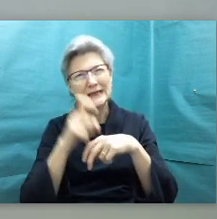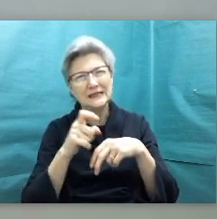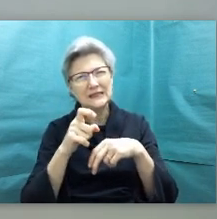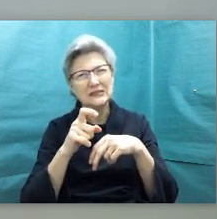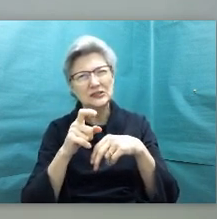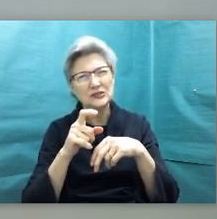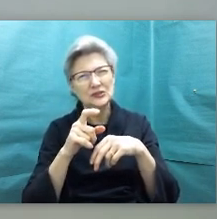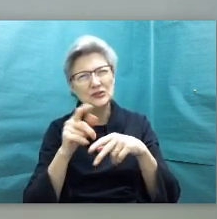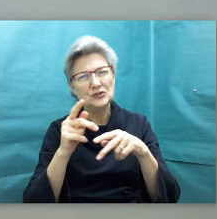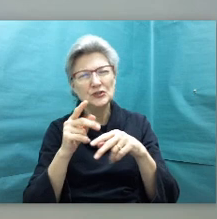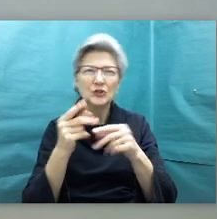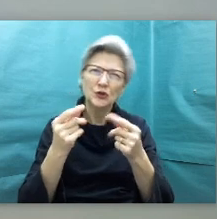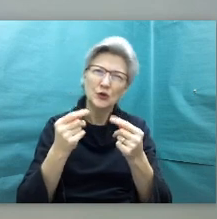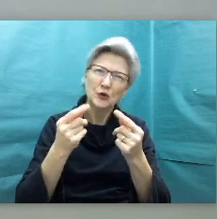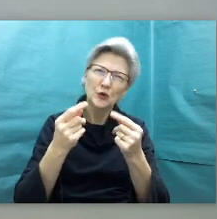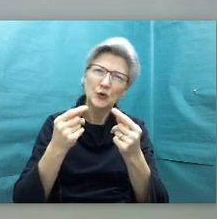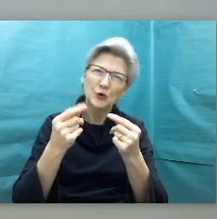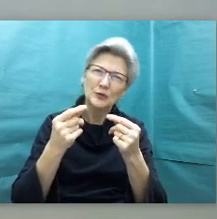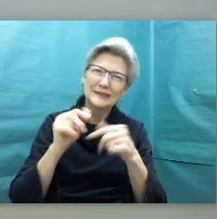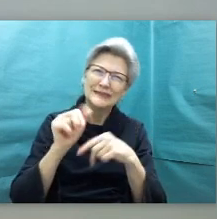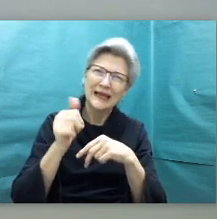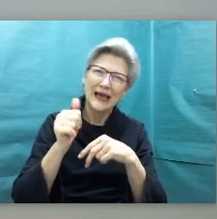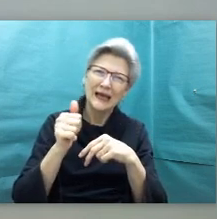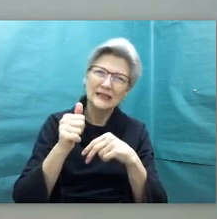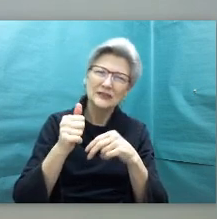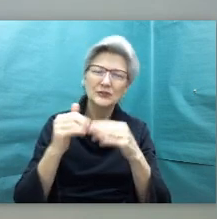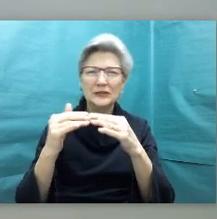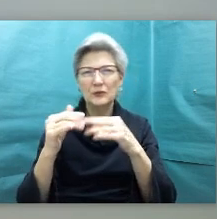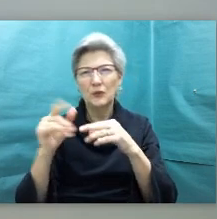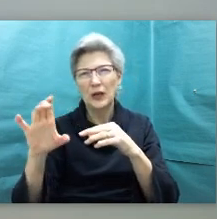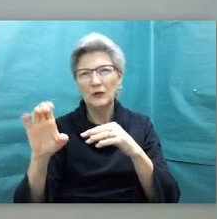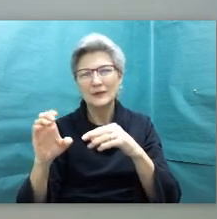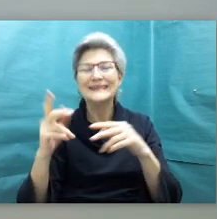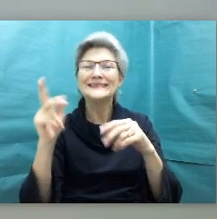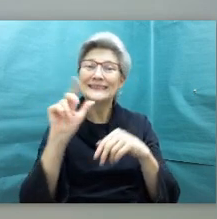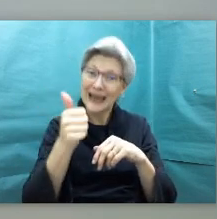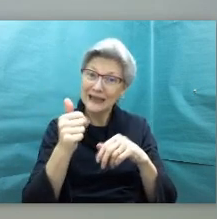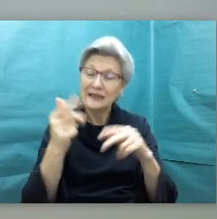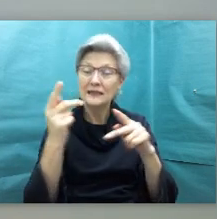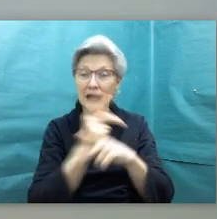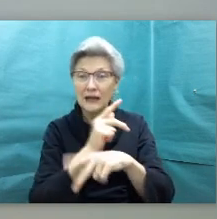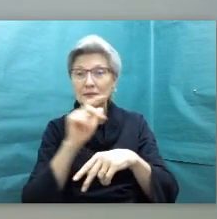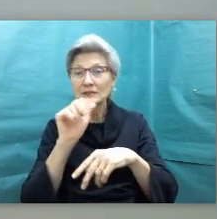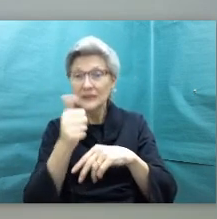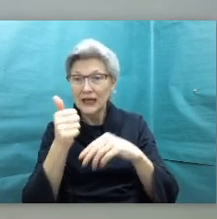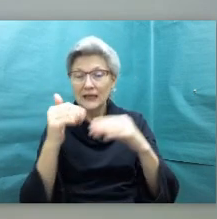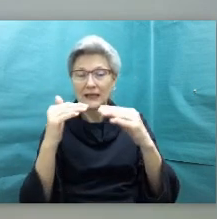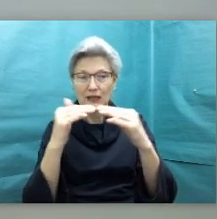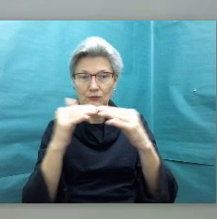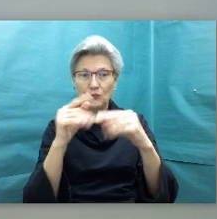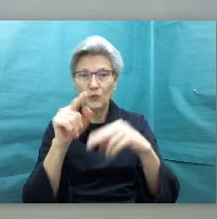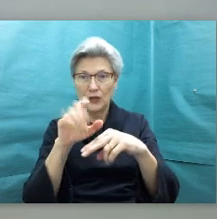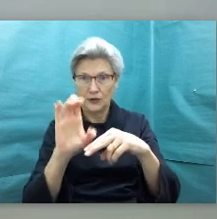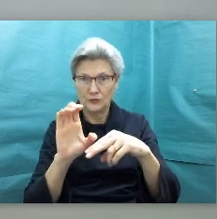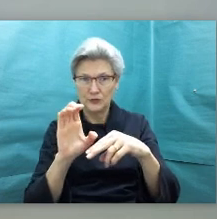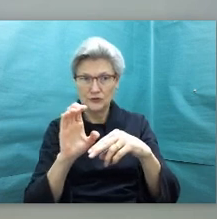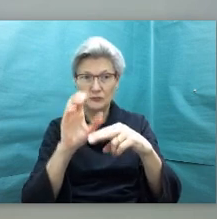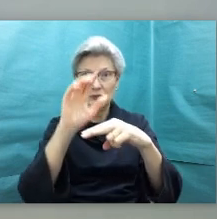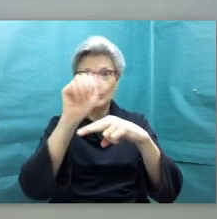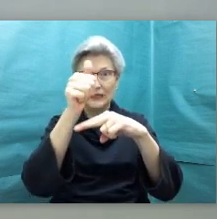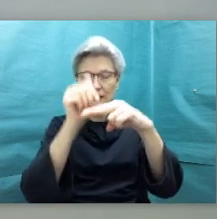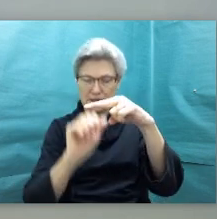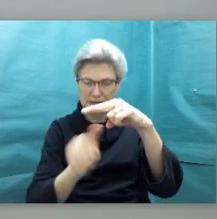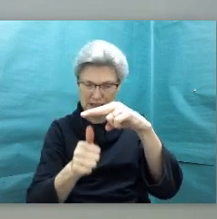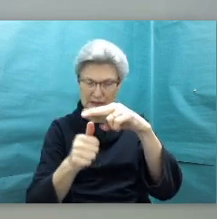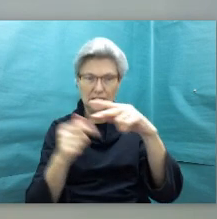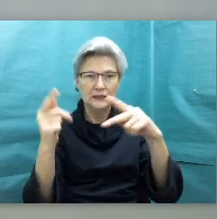to 10 to get to 100? And I know I need to multiply by 10. So I'm going to do that on the top and bottom, the numerator and denominator, and